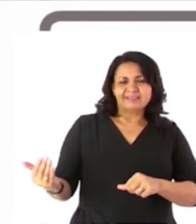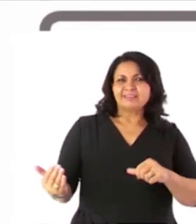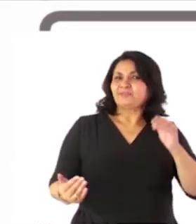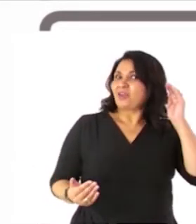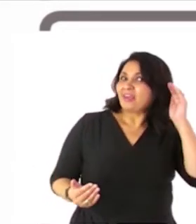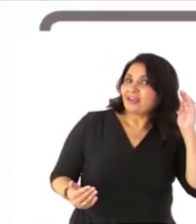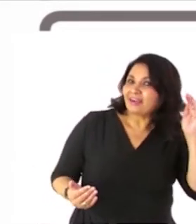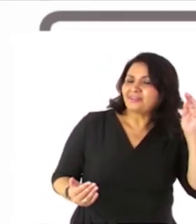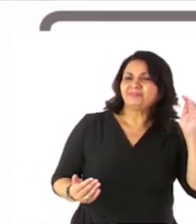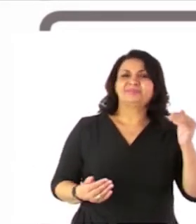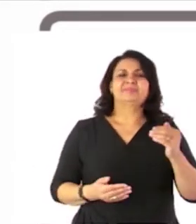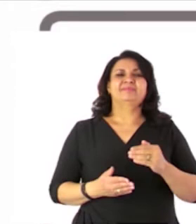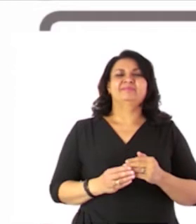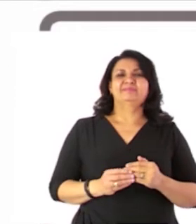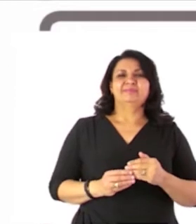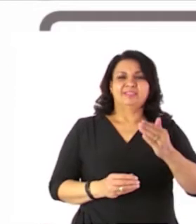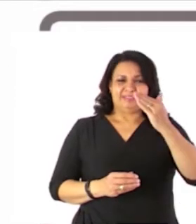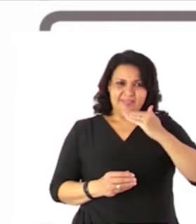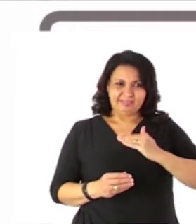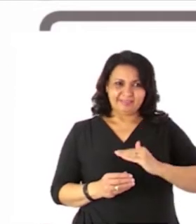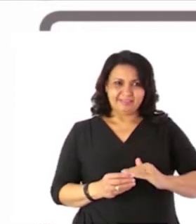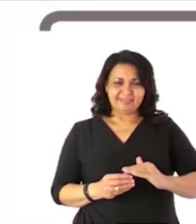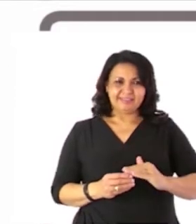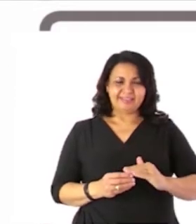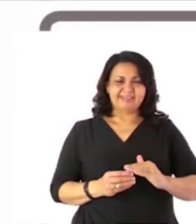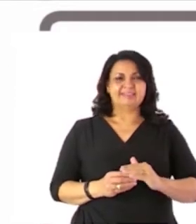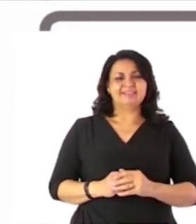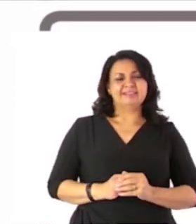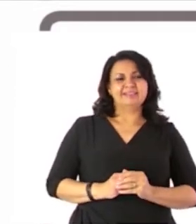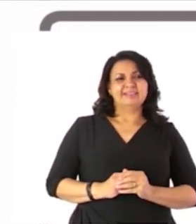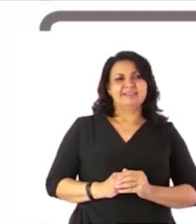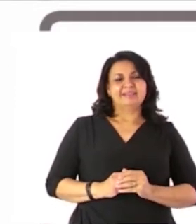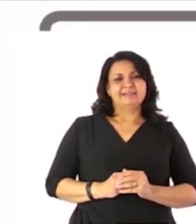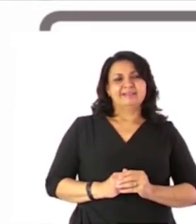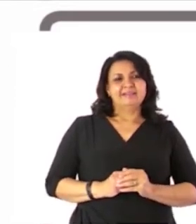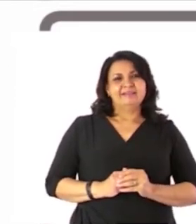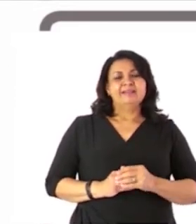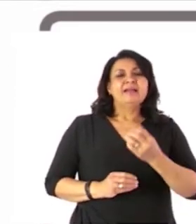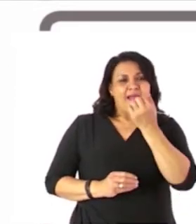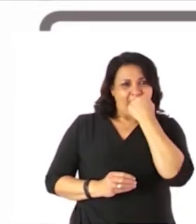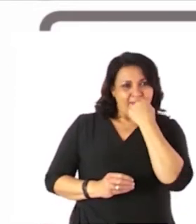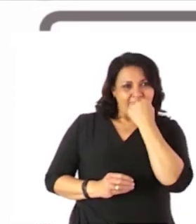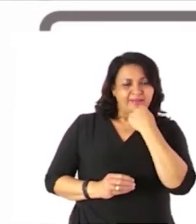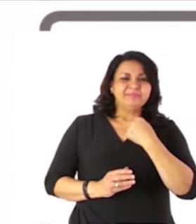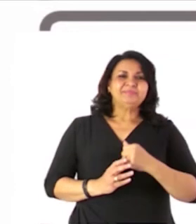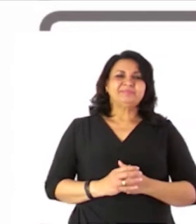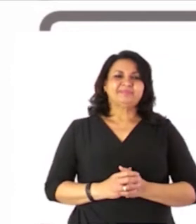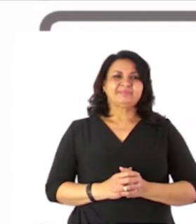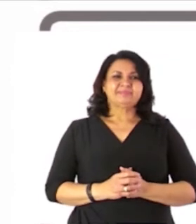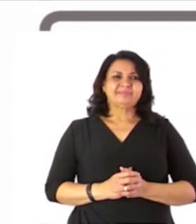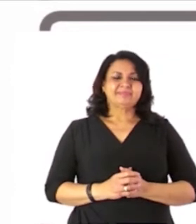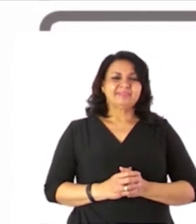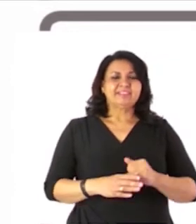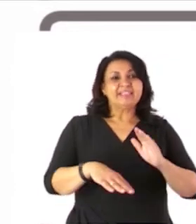column, let's look at our senses on the side and again at the apple. Are you going to use the